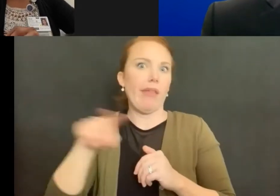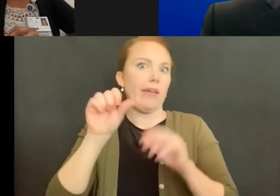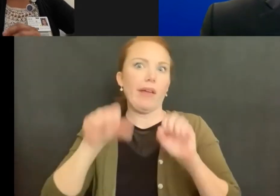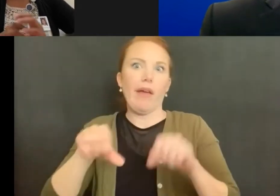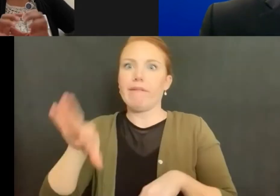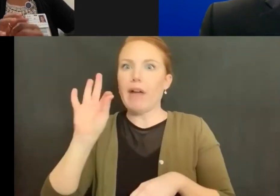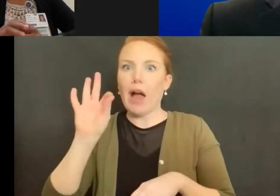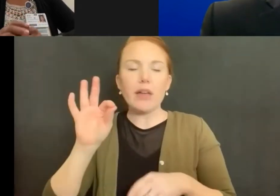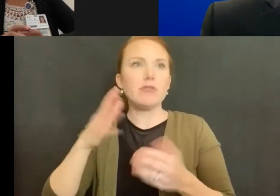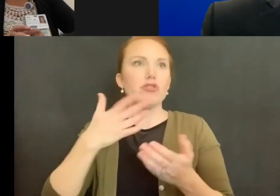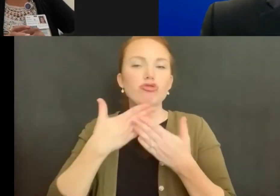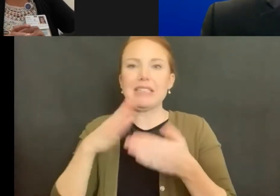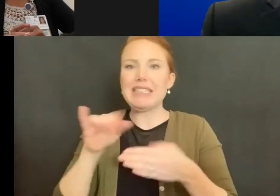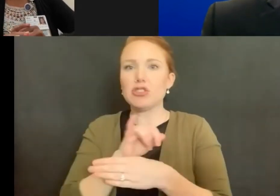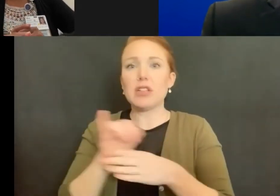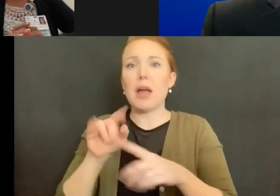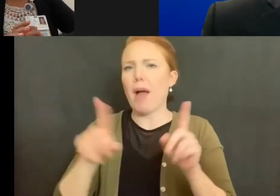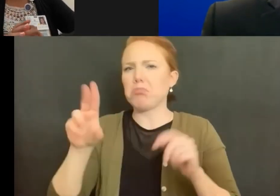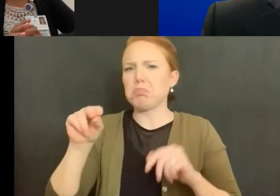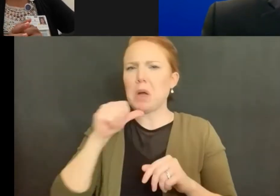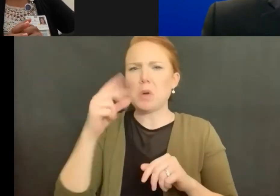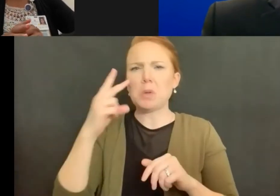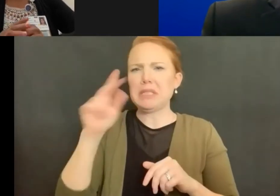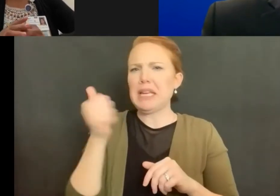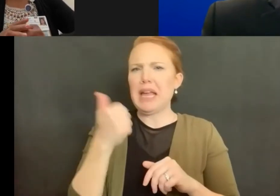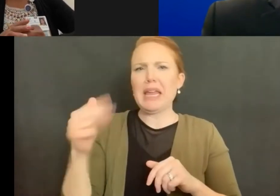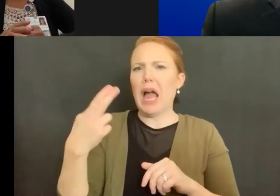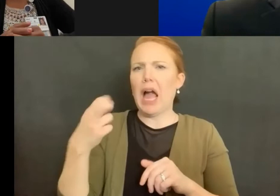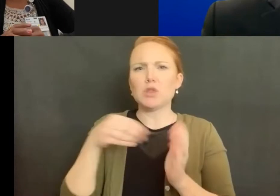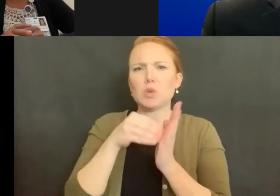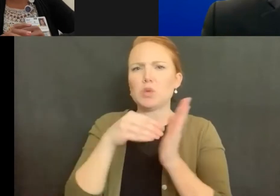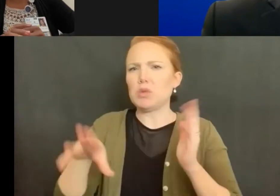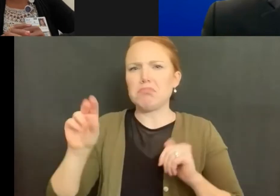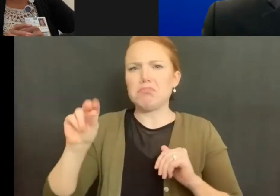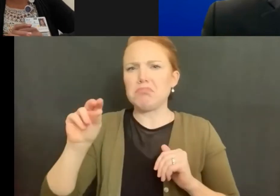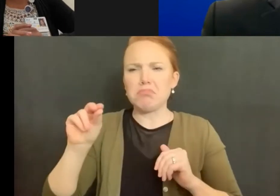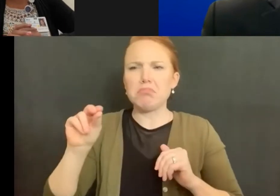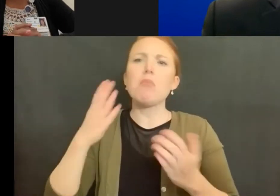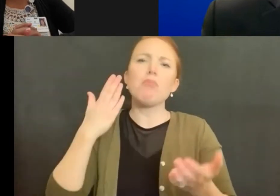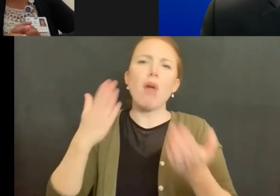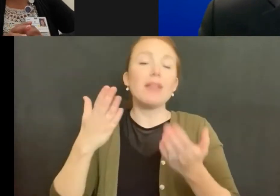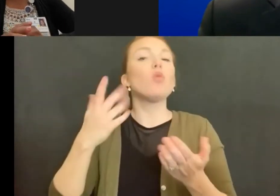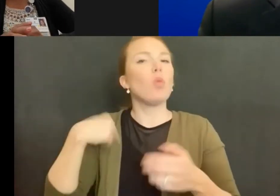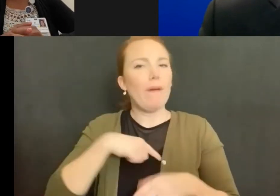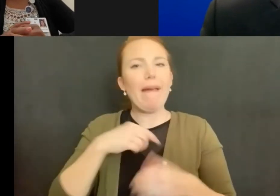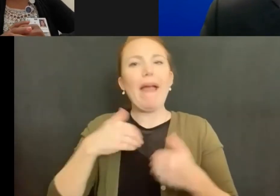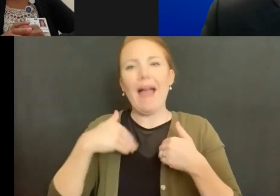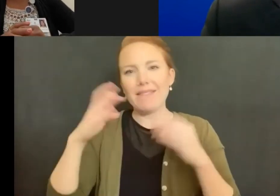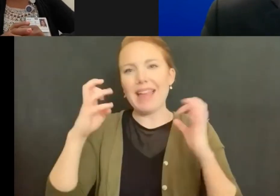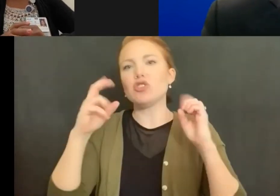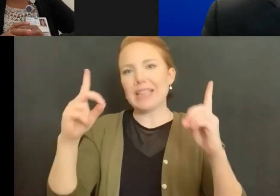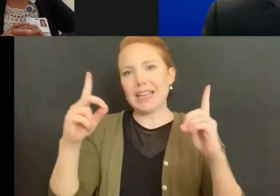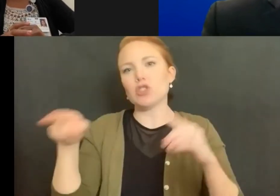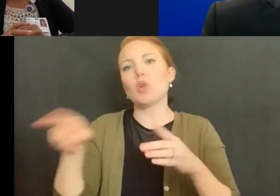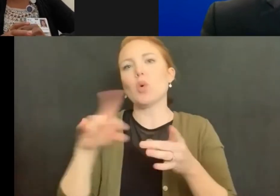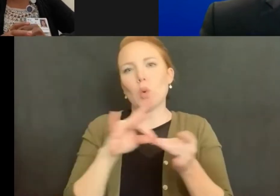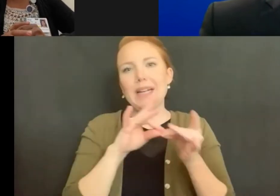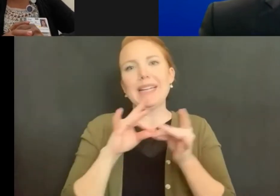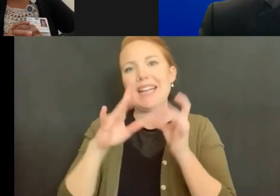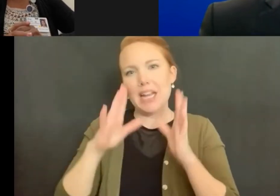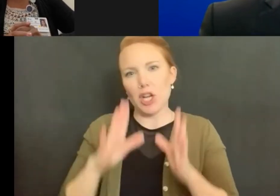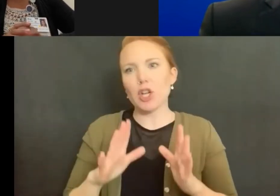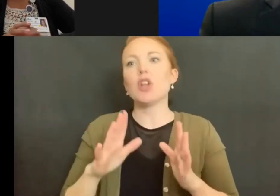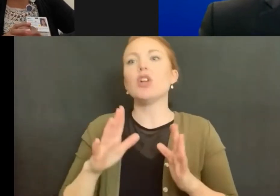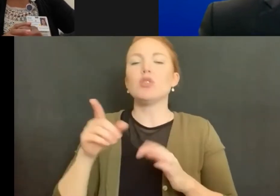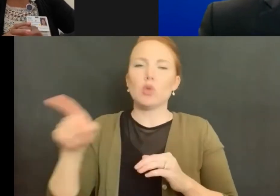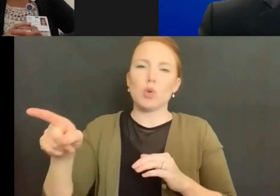Okay. but I don't see any high school student. Probably we have an education coordinator who works with the program